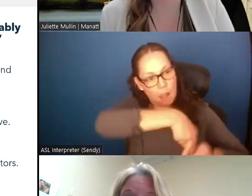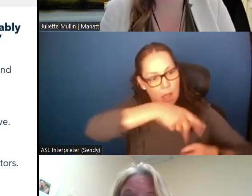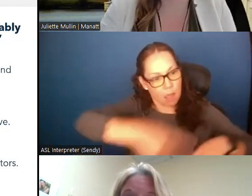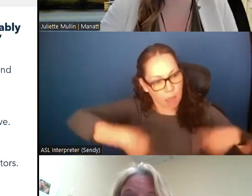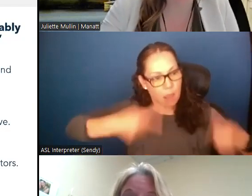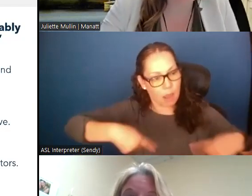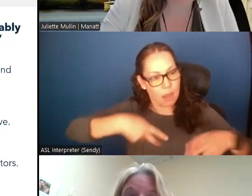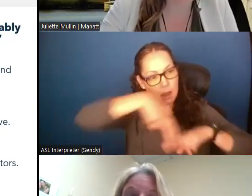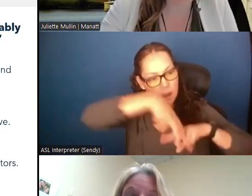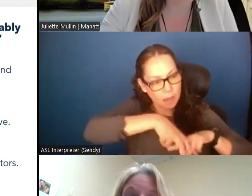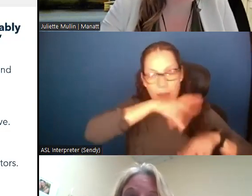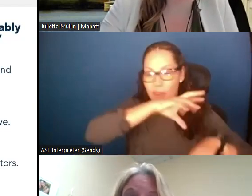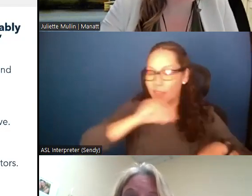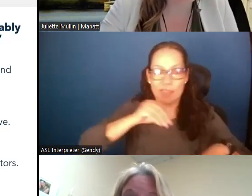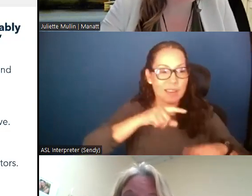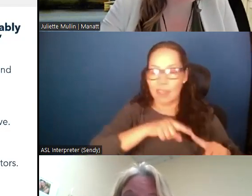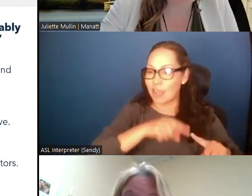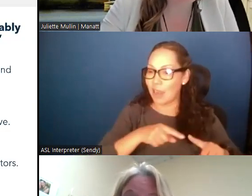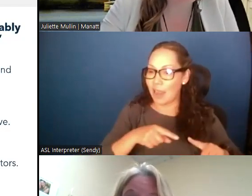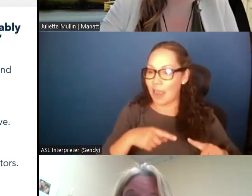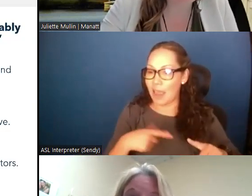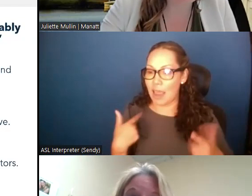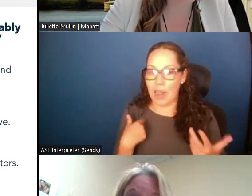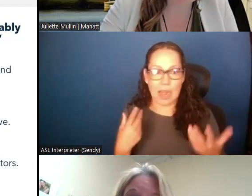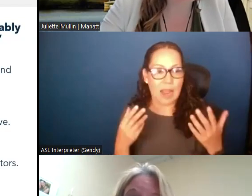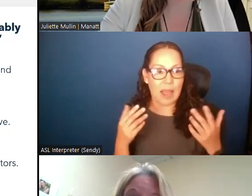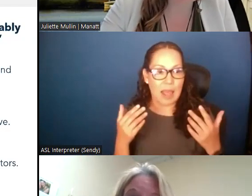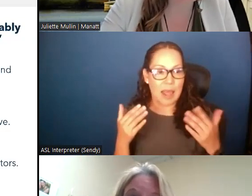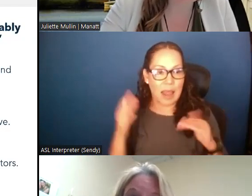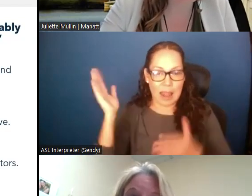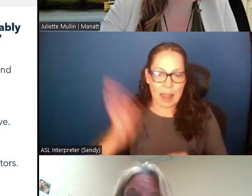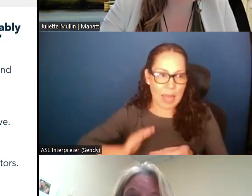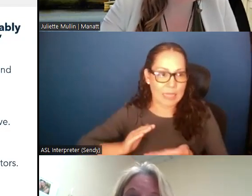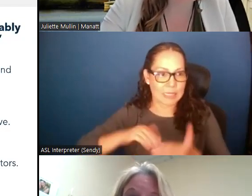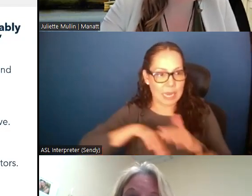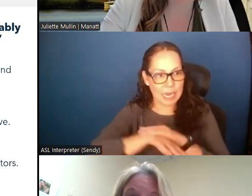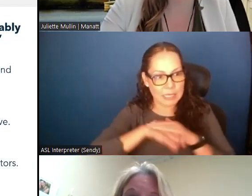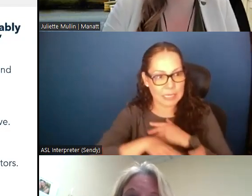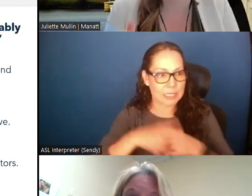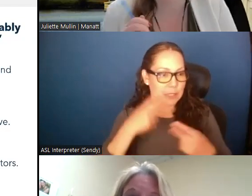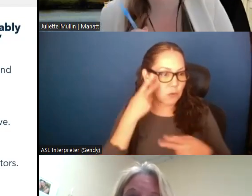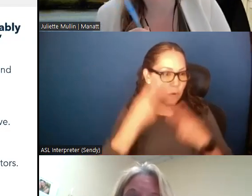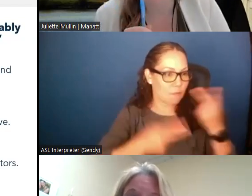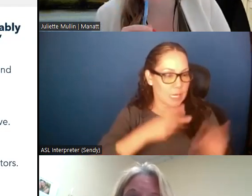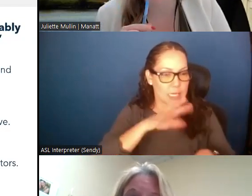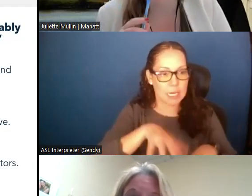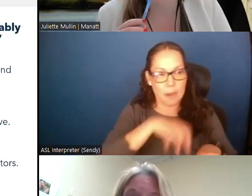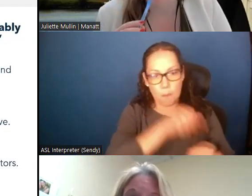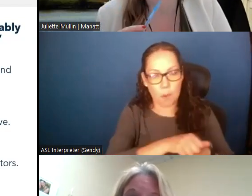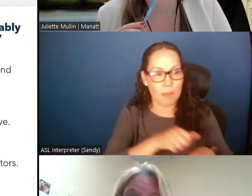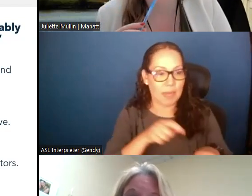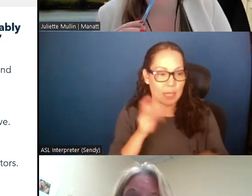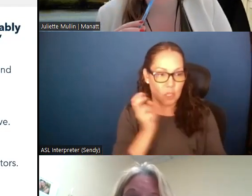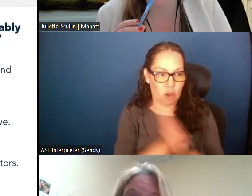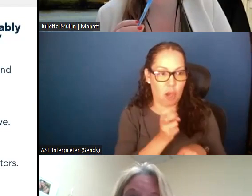visit, they were the least likely to get an access to a visitor appointment because it was so hard to get them out of their room. So we need to have